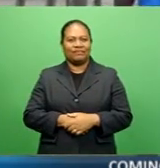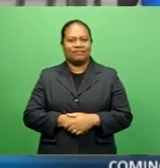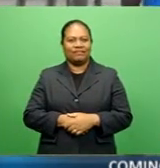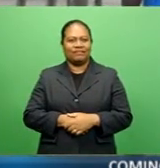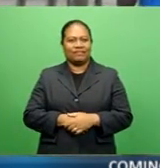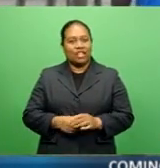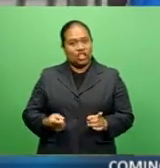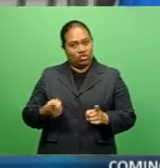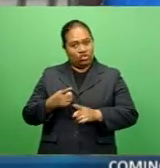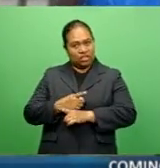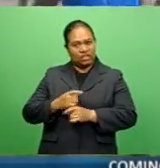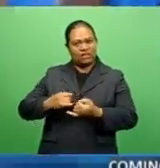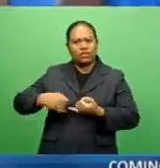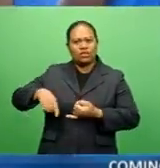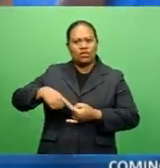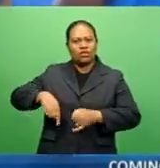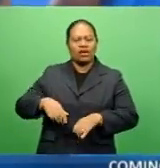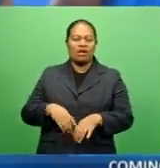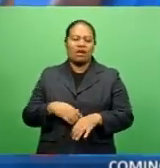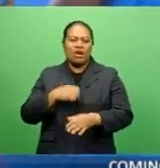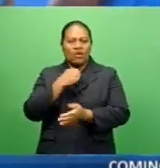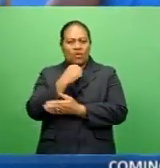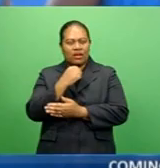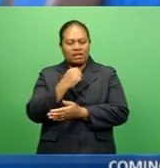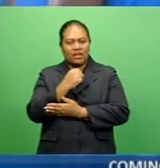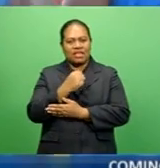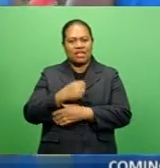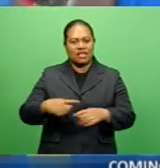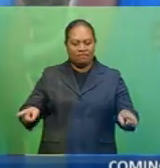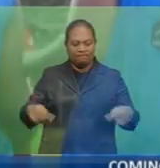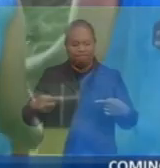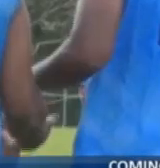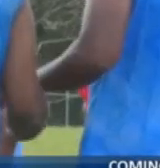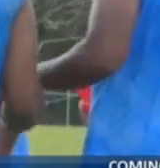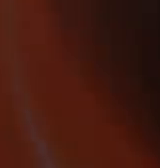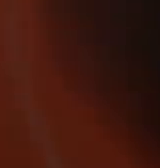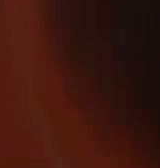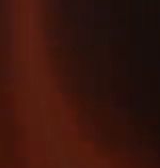And changes for super rugby competition. This and more after the break.